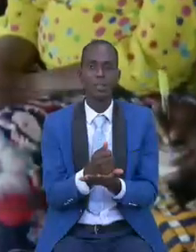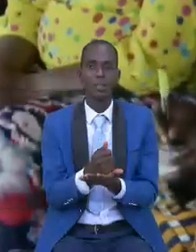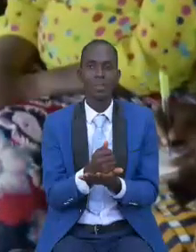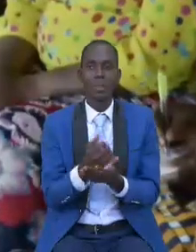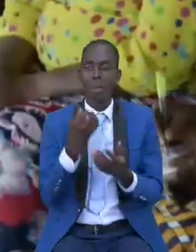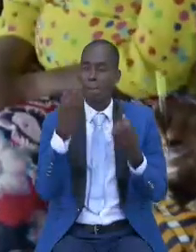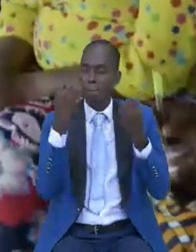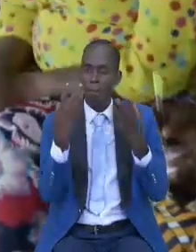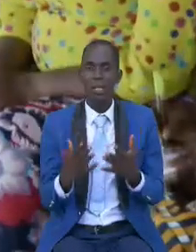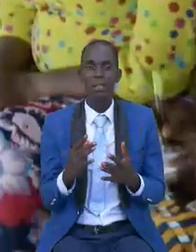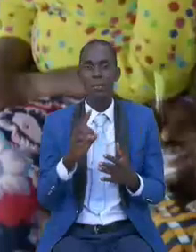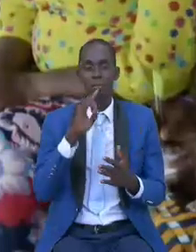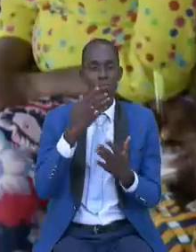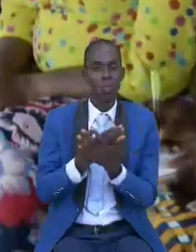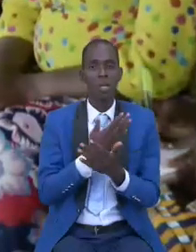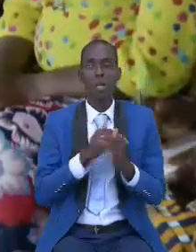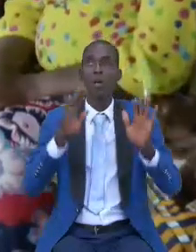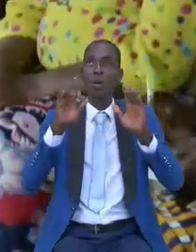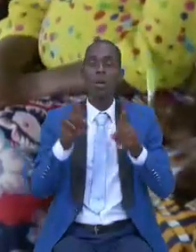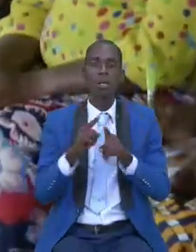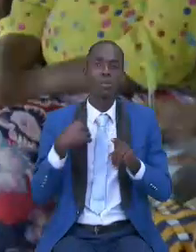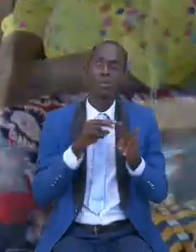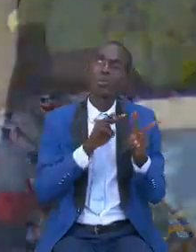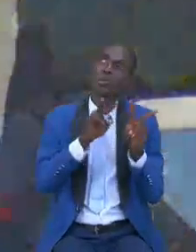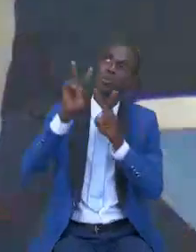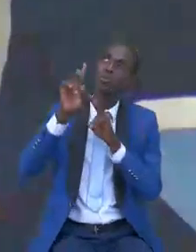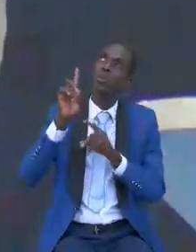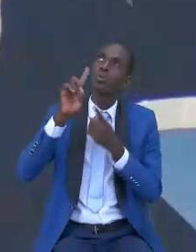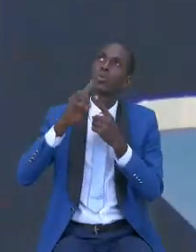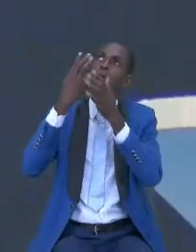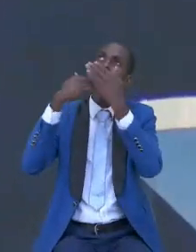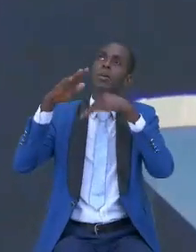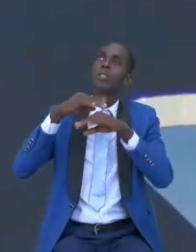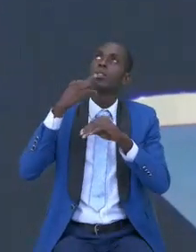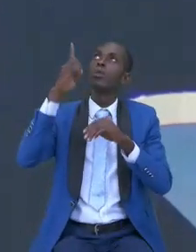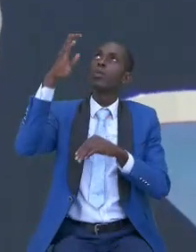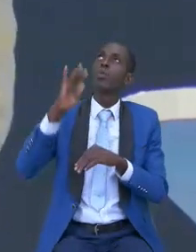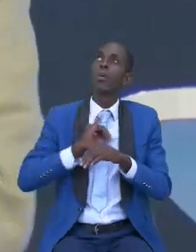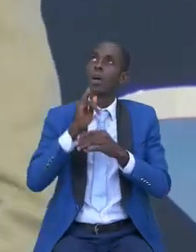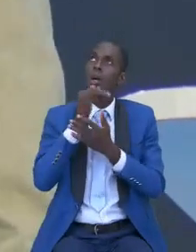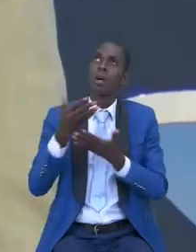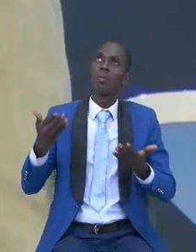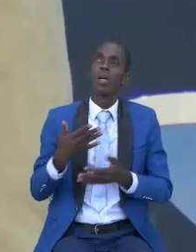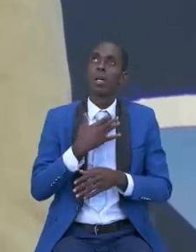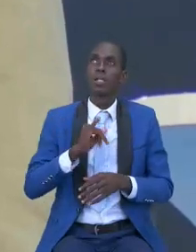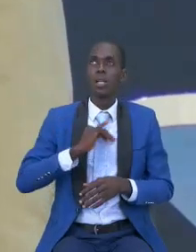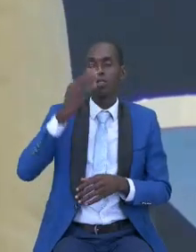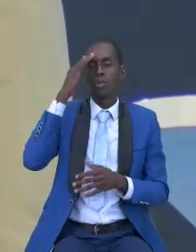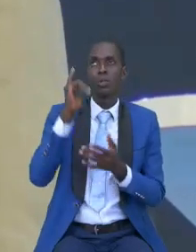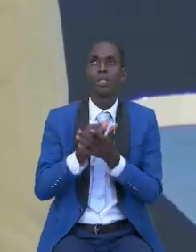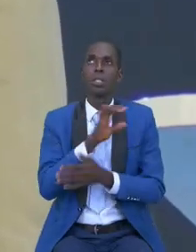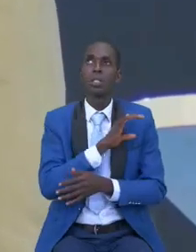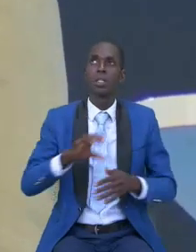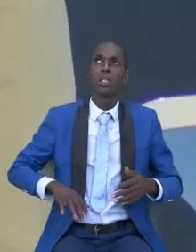Many signs and wonders as you look up to heaven and you say, God, I am here, and I know that Christ